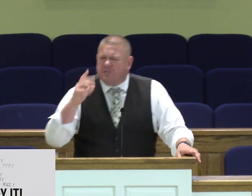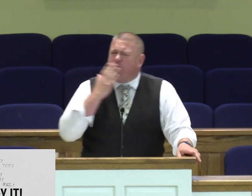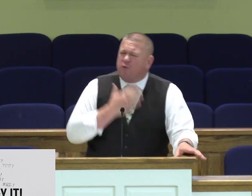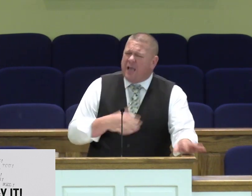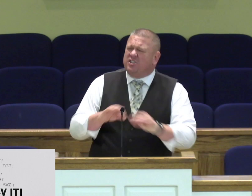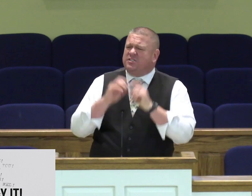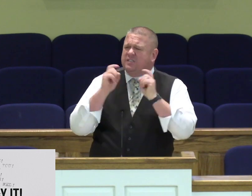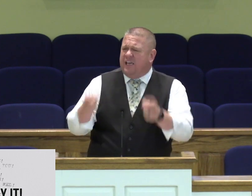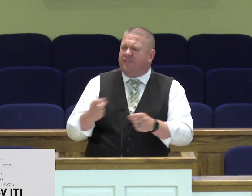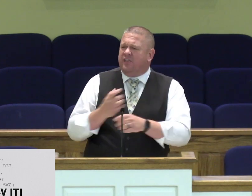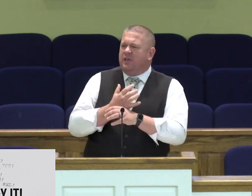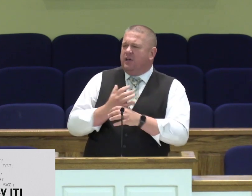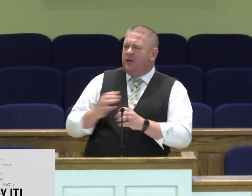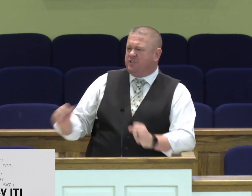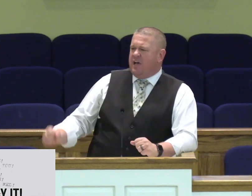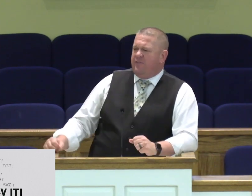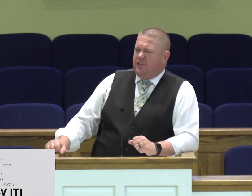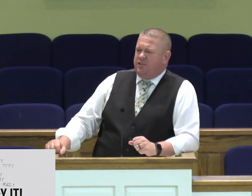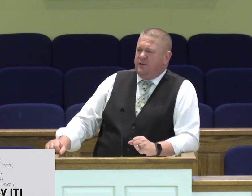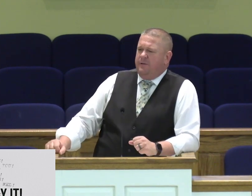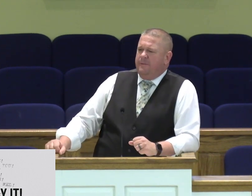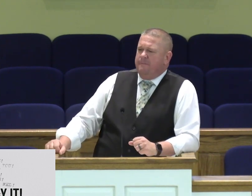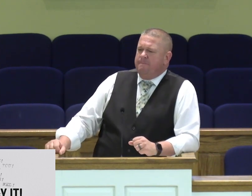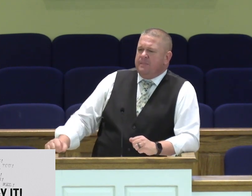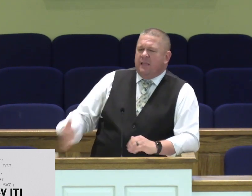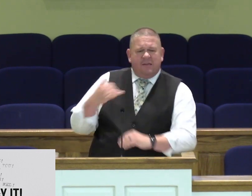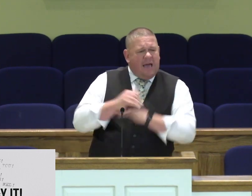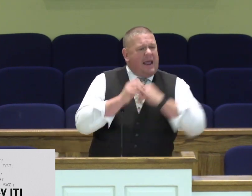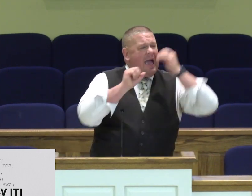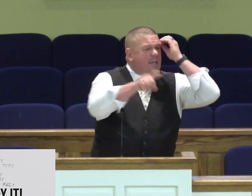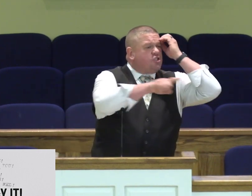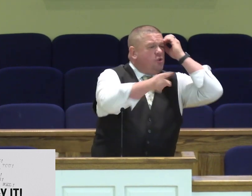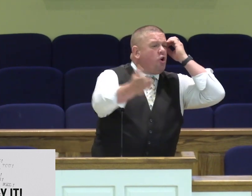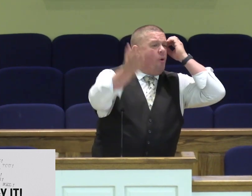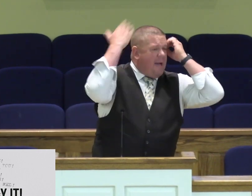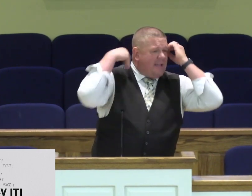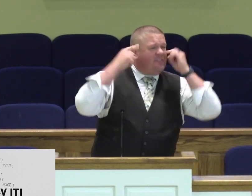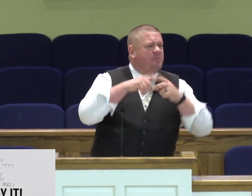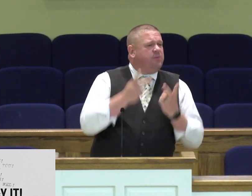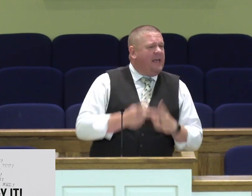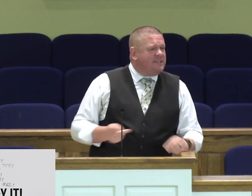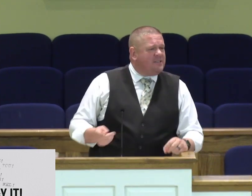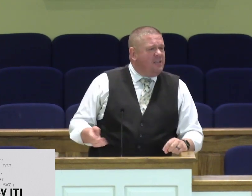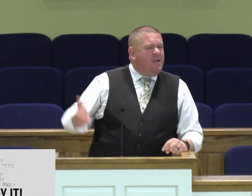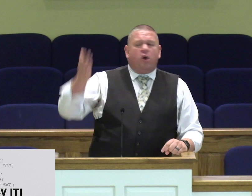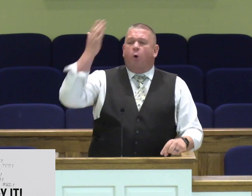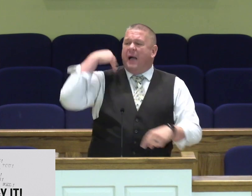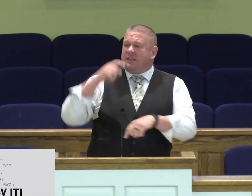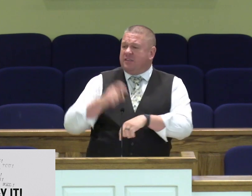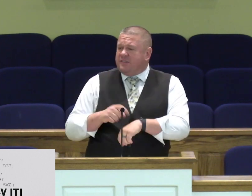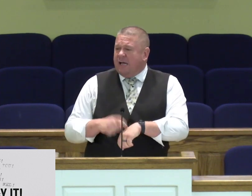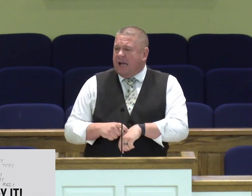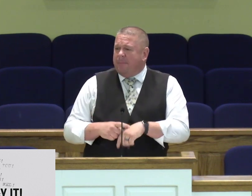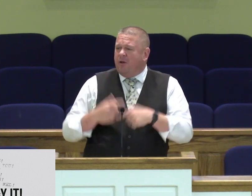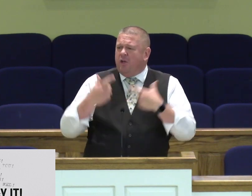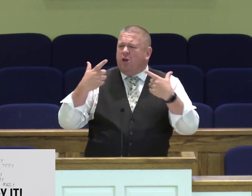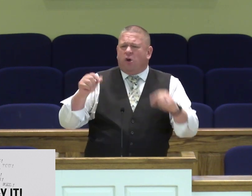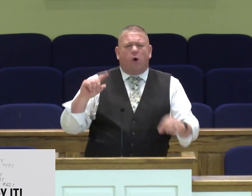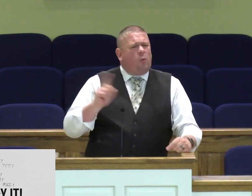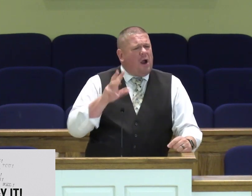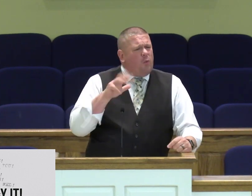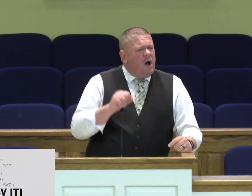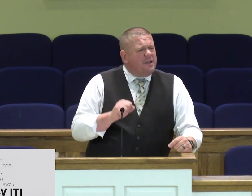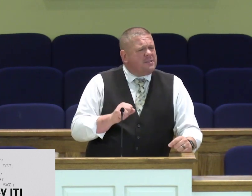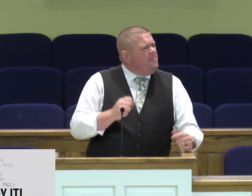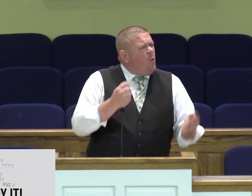for this precious gift of salvation. Tonight I ask you to go back to the place. Go back to the time. Go